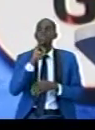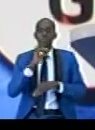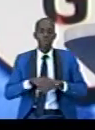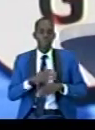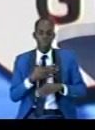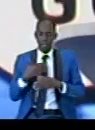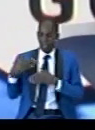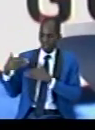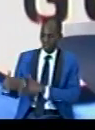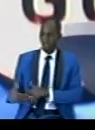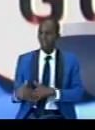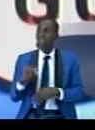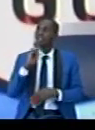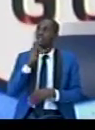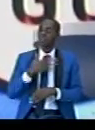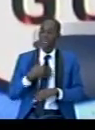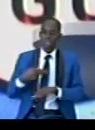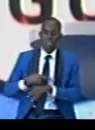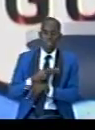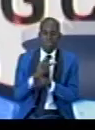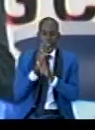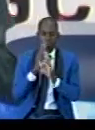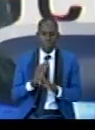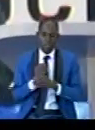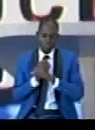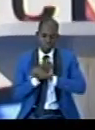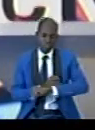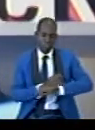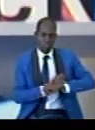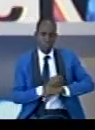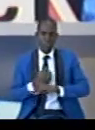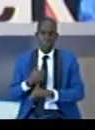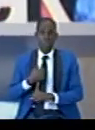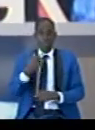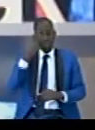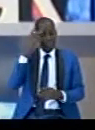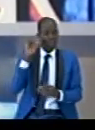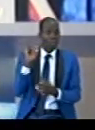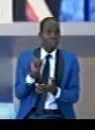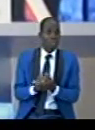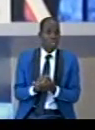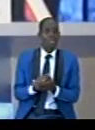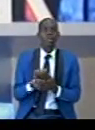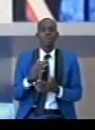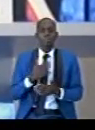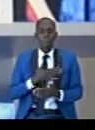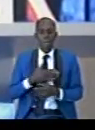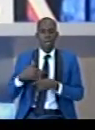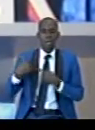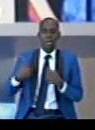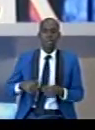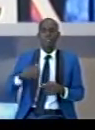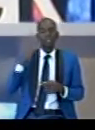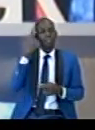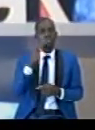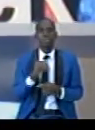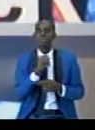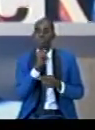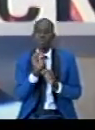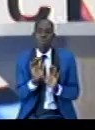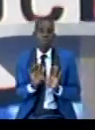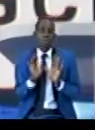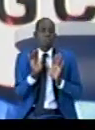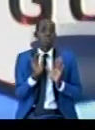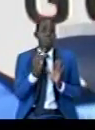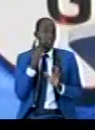and is protecting me. It says because of that, my heart shall not fear. Actually,